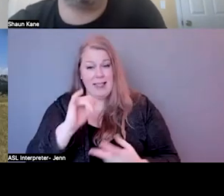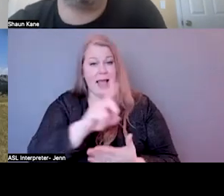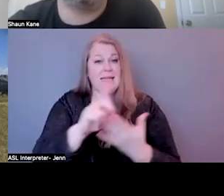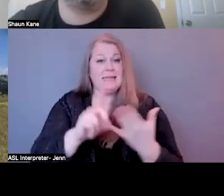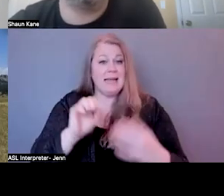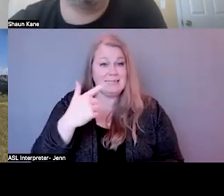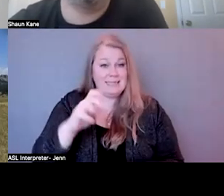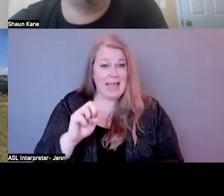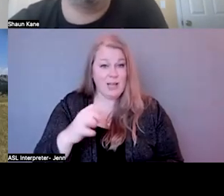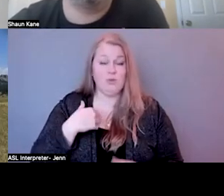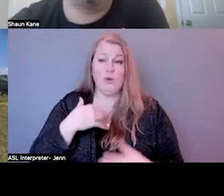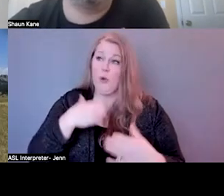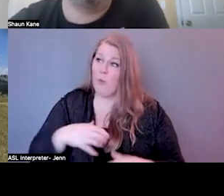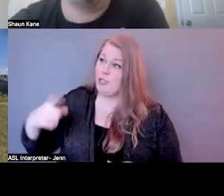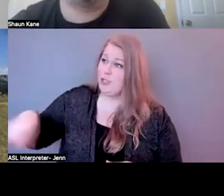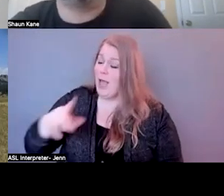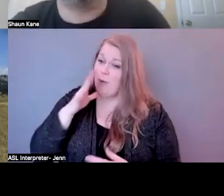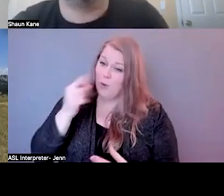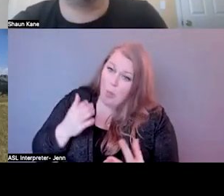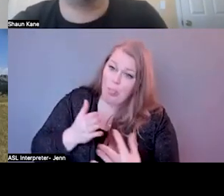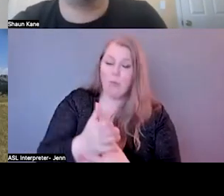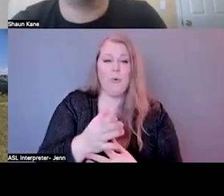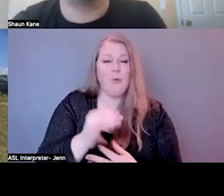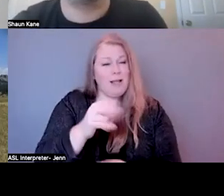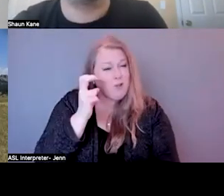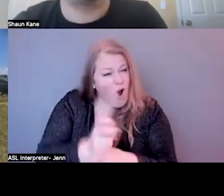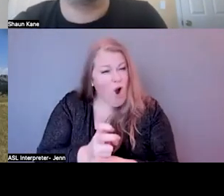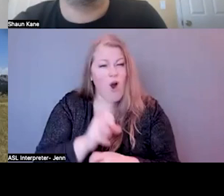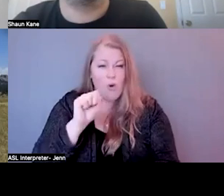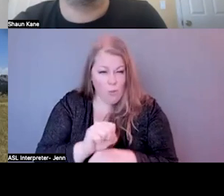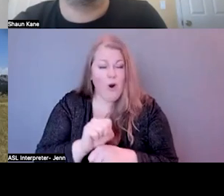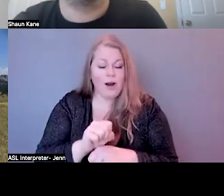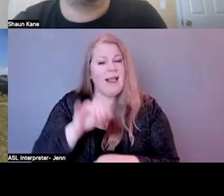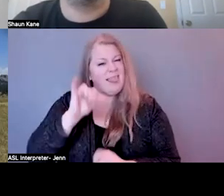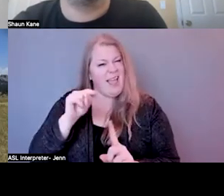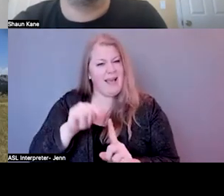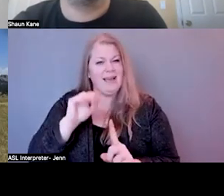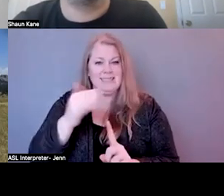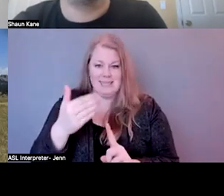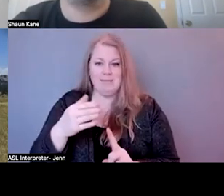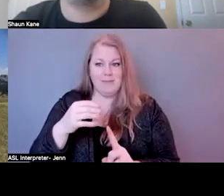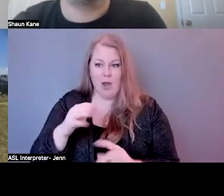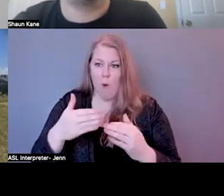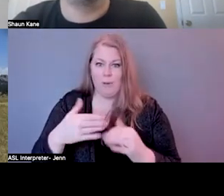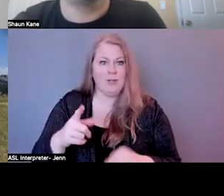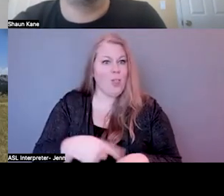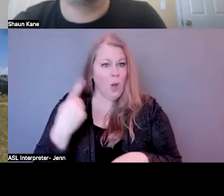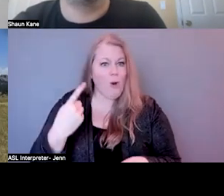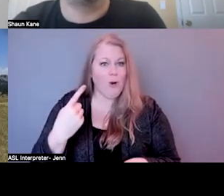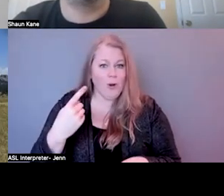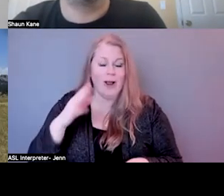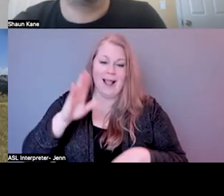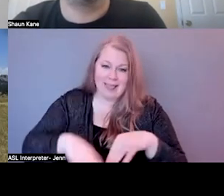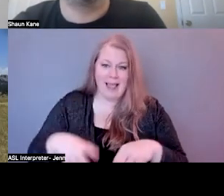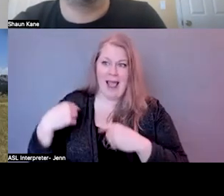wish everyone would go through, which is substantial and hard work, that seems to be just as long and maybe even longer than it ever